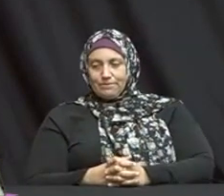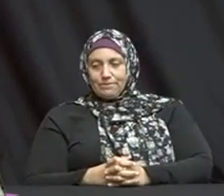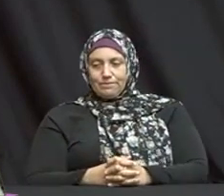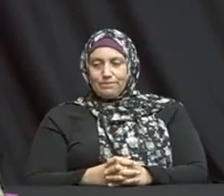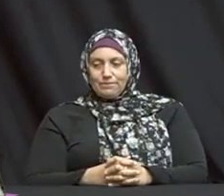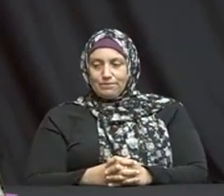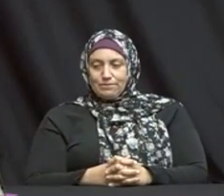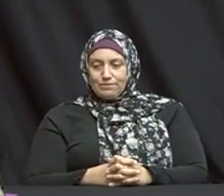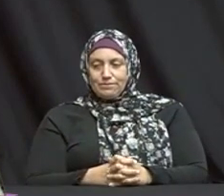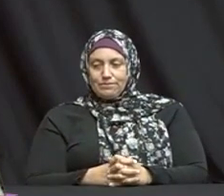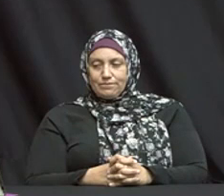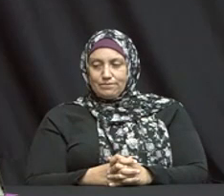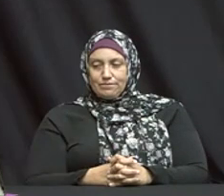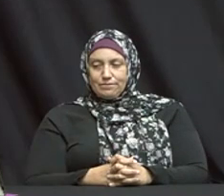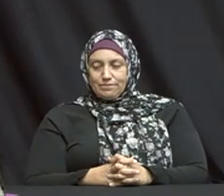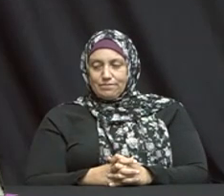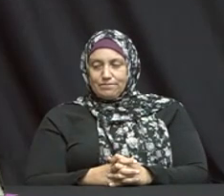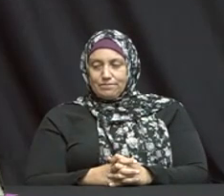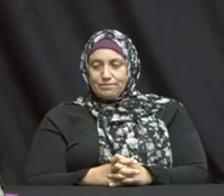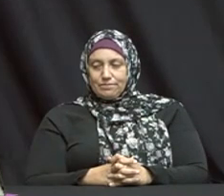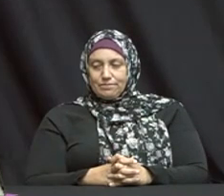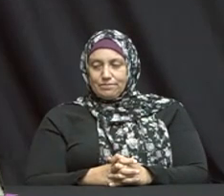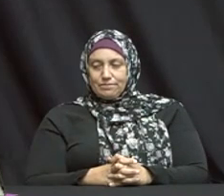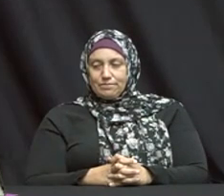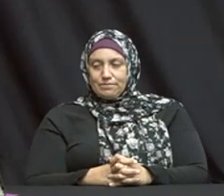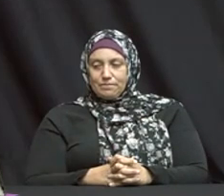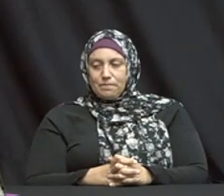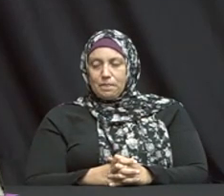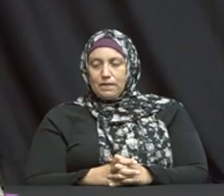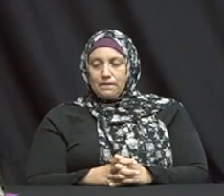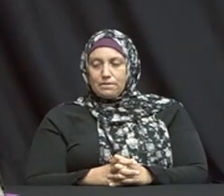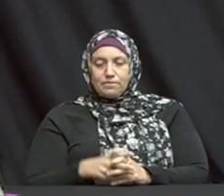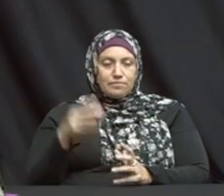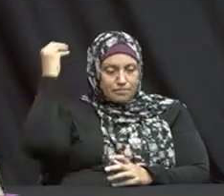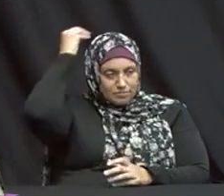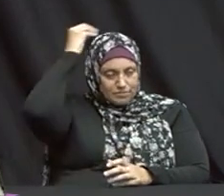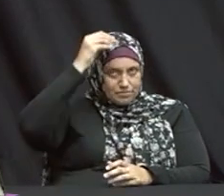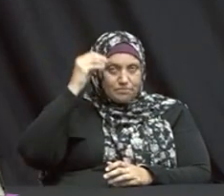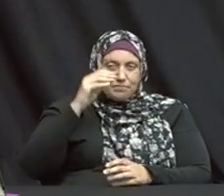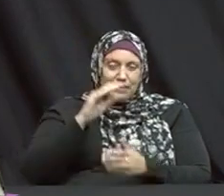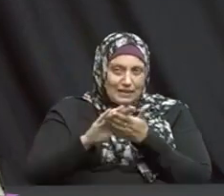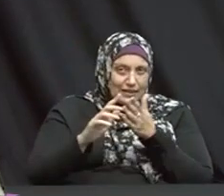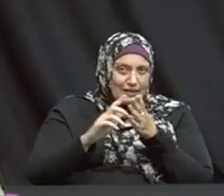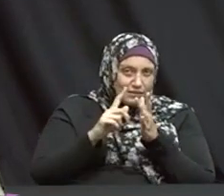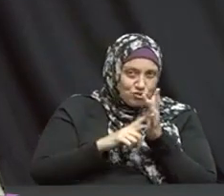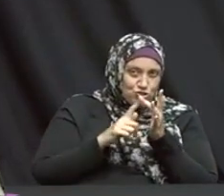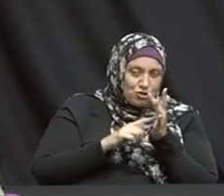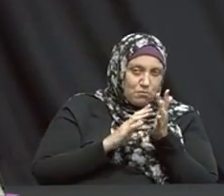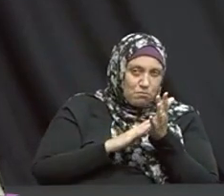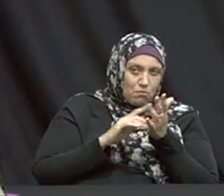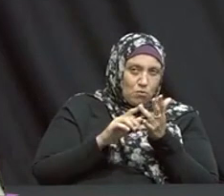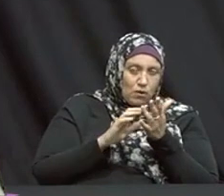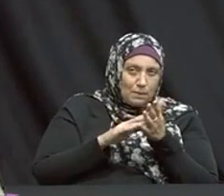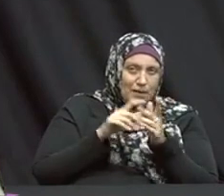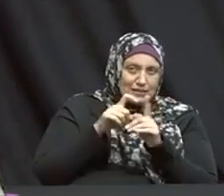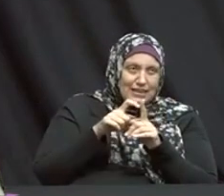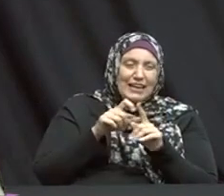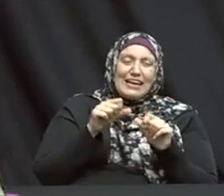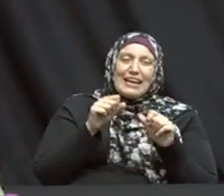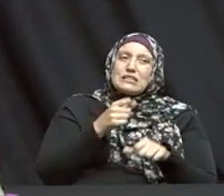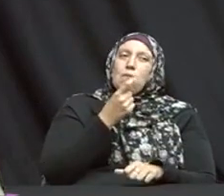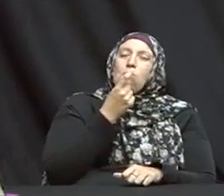Yeah, it is, yeah. Yes, and of course, Haj Muhammad, this is, even for the adults, is permissible within the